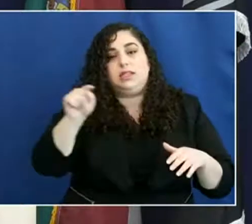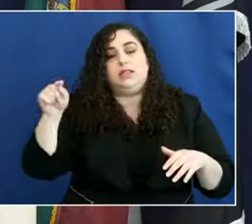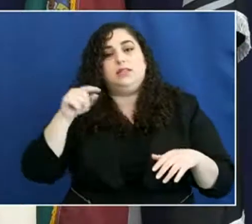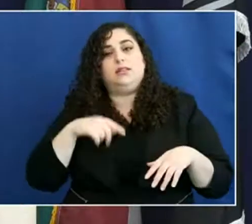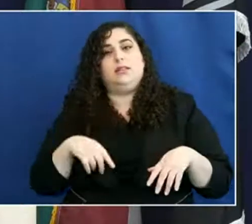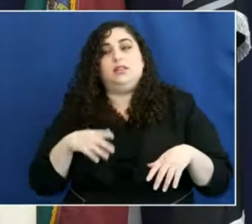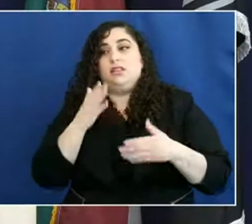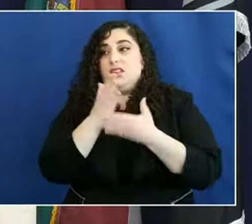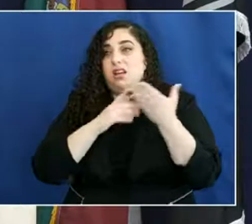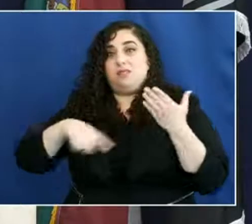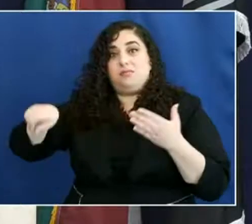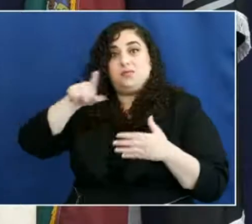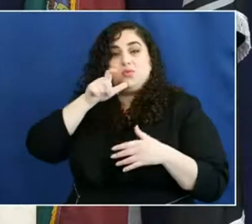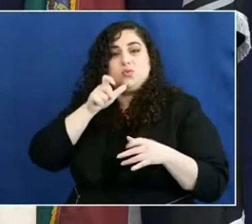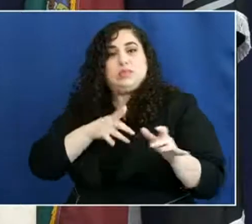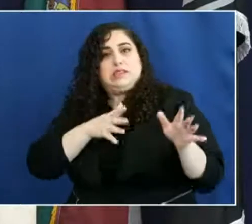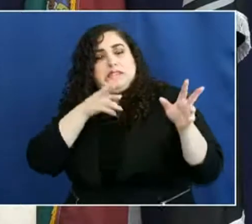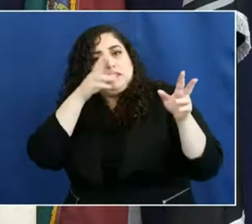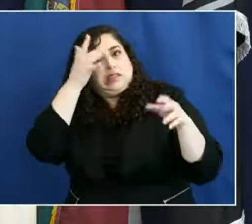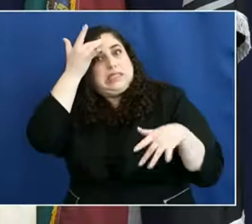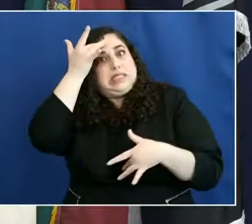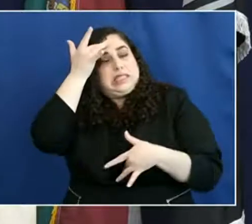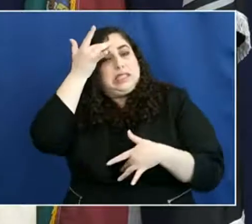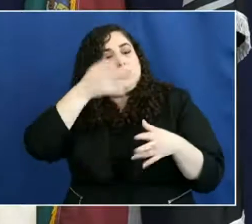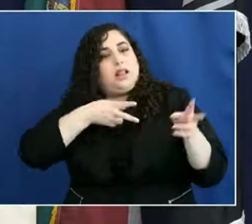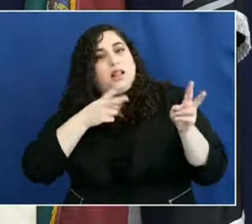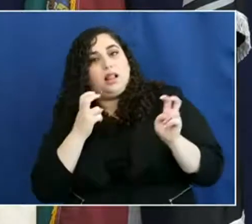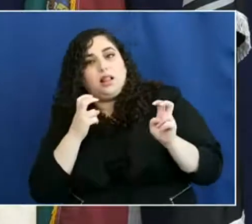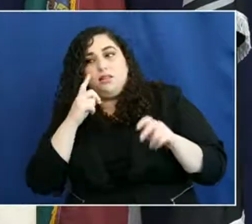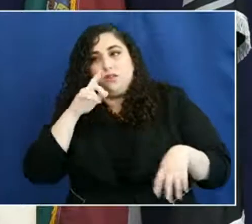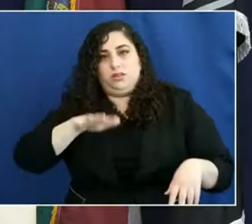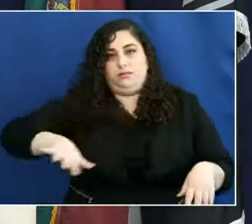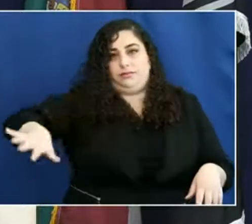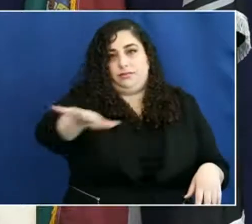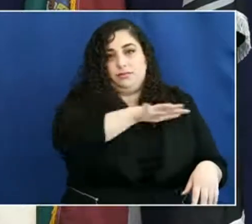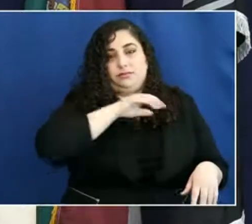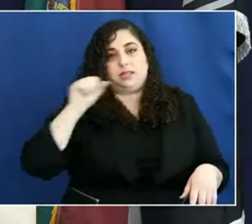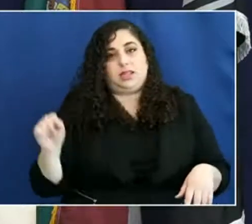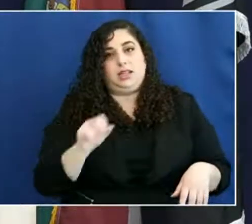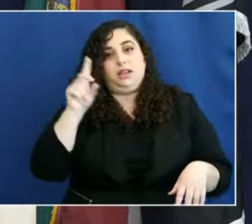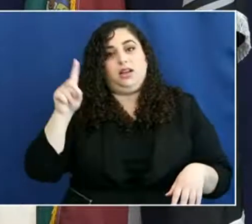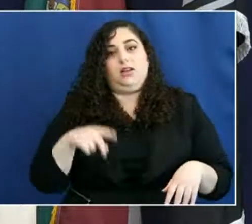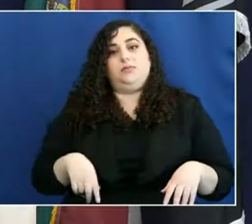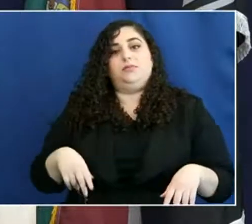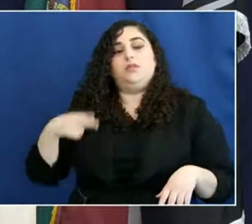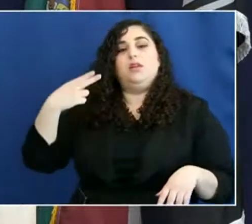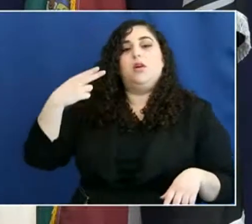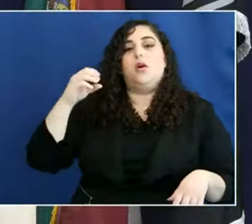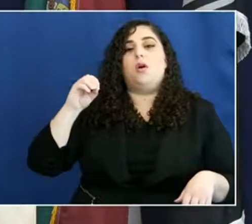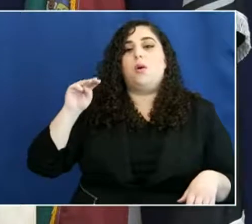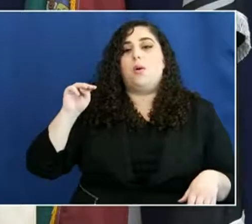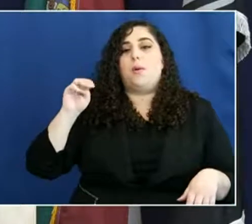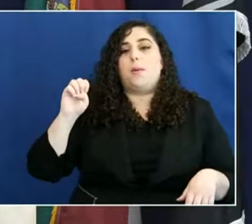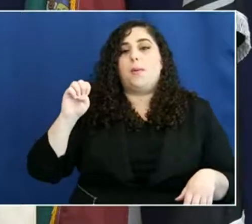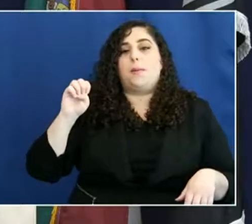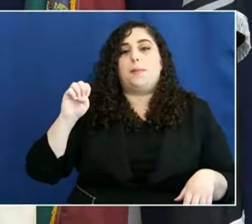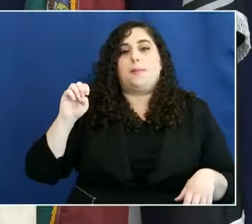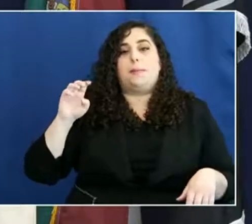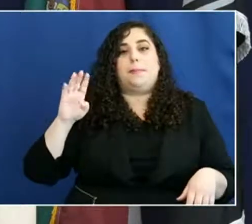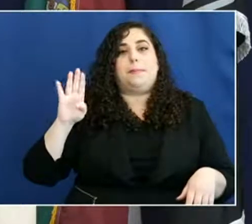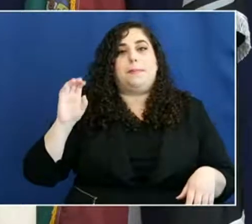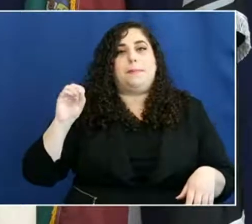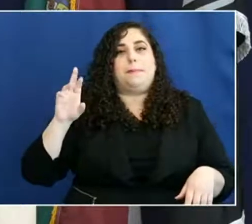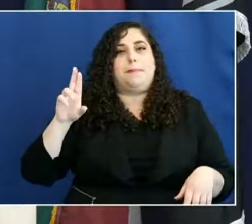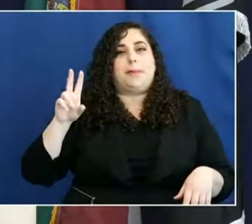homebound San Diegans, we are expanding the homebound seniors program to homebound San Diegans, regardless of age. They can